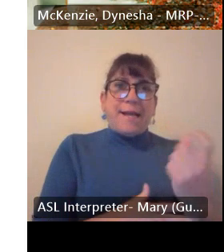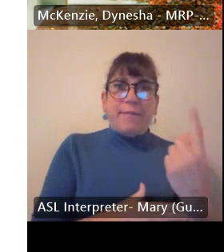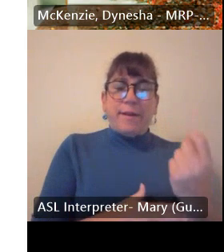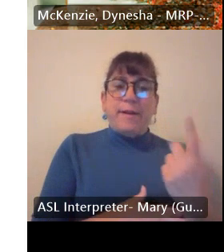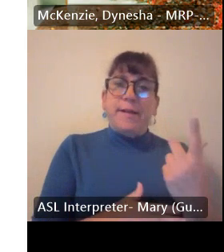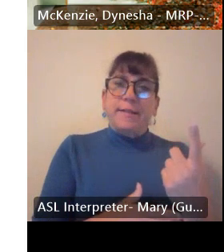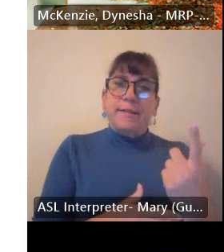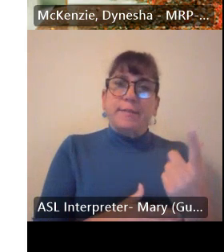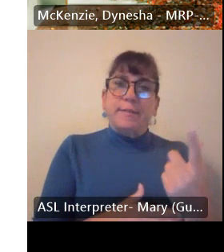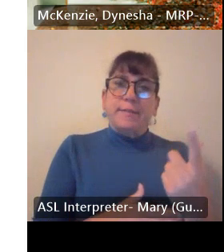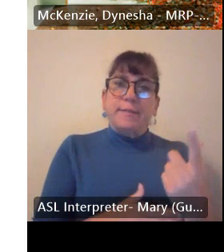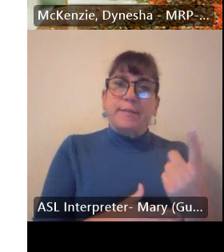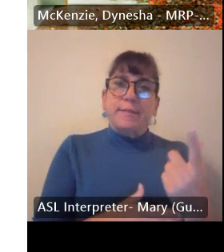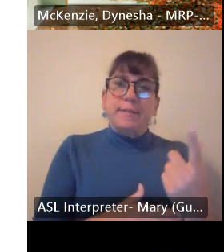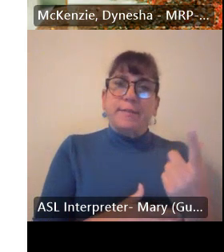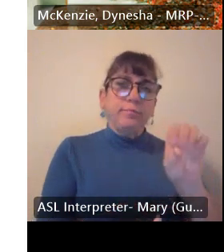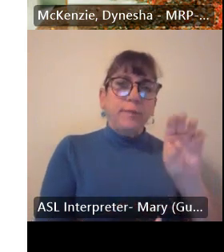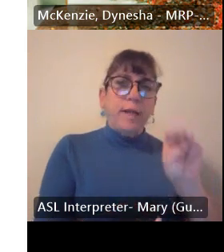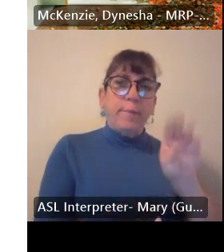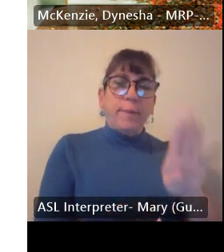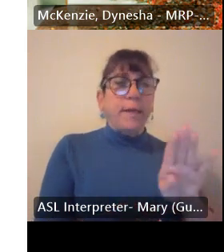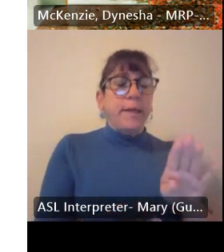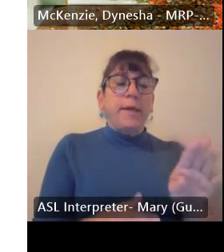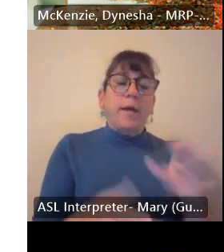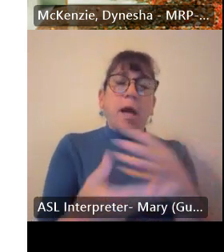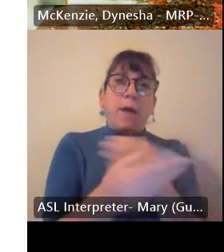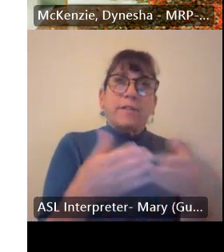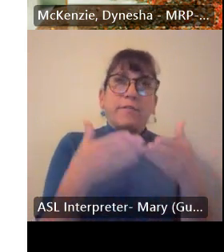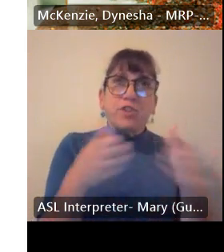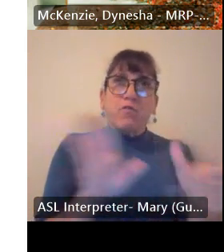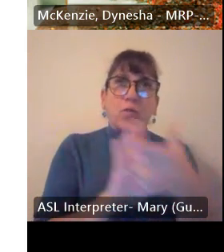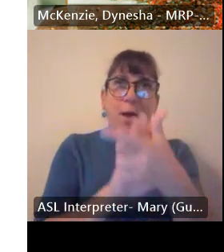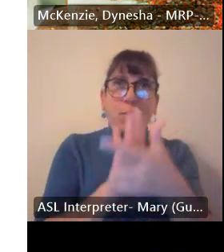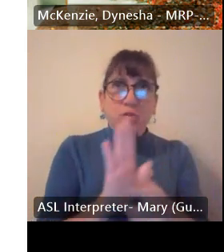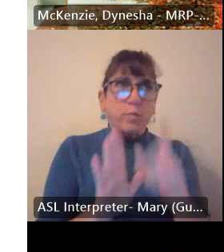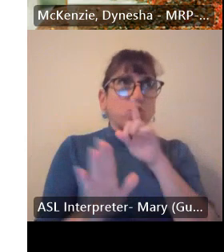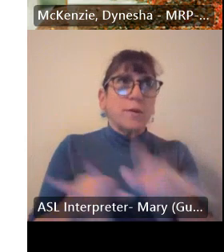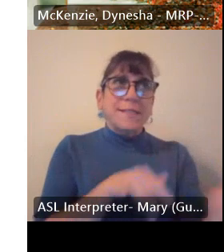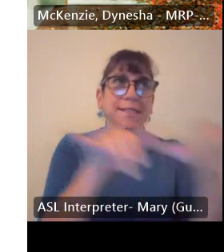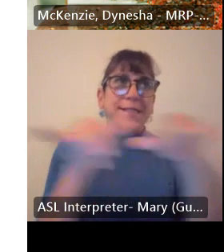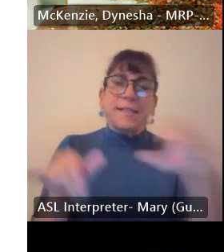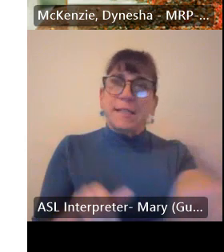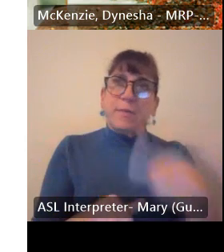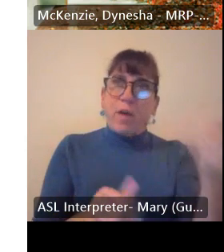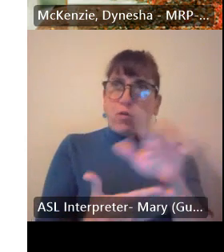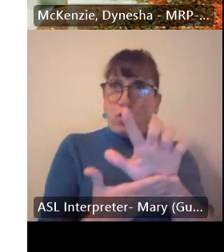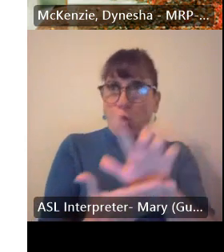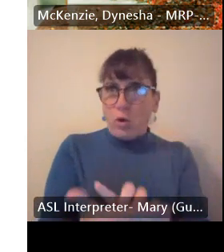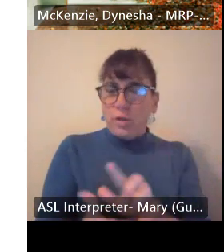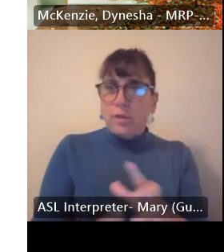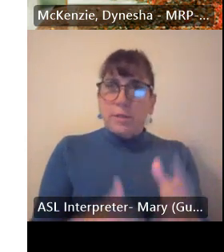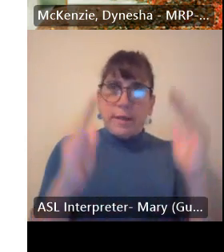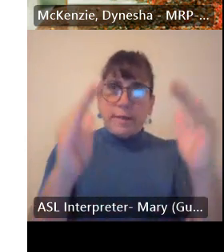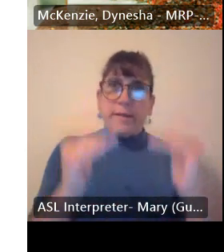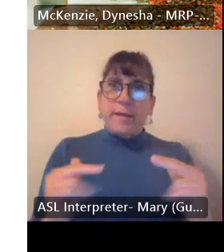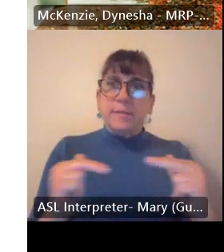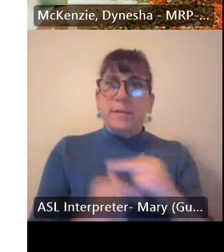OMB's Office of General Counsel to ensure consistency with broader laws. So, next slide,